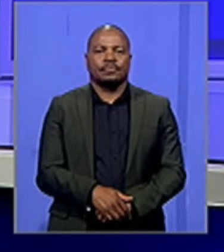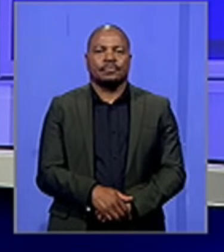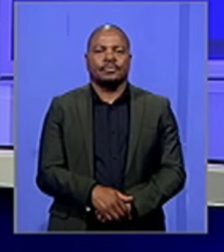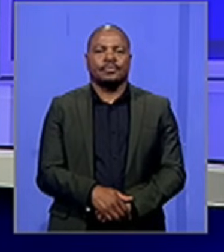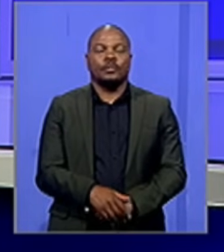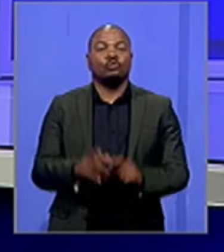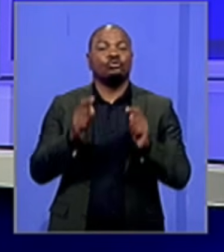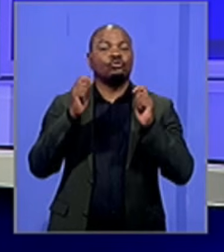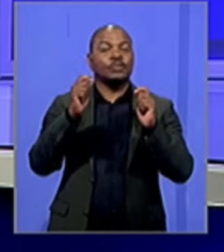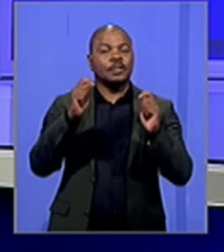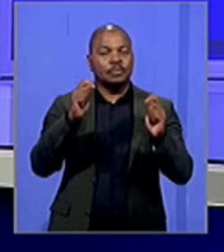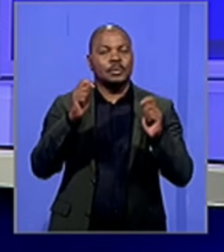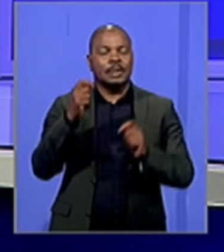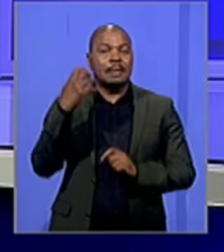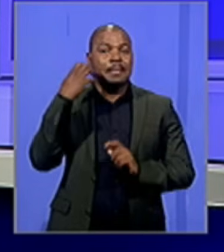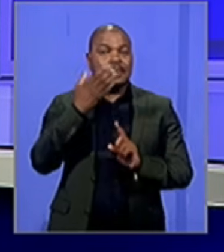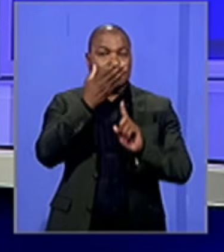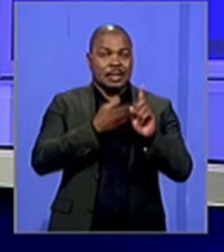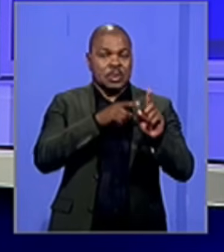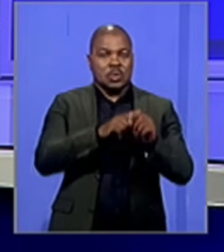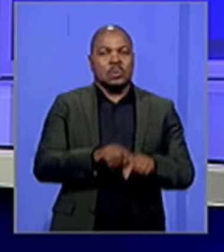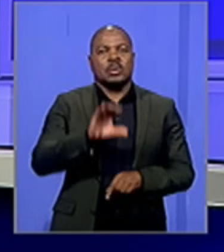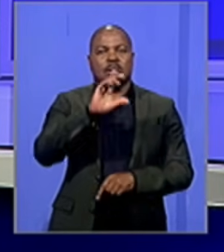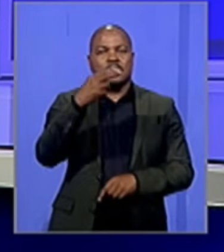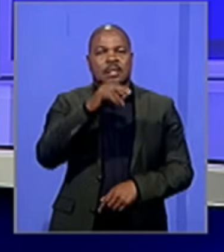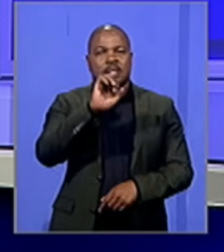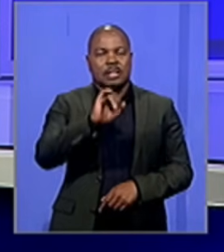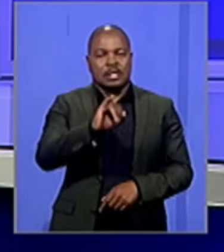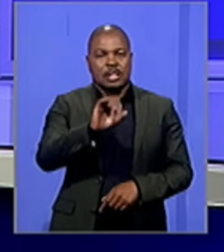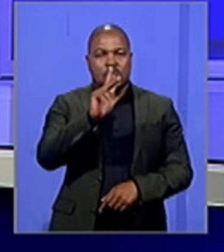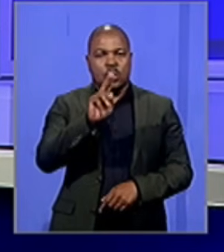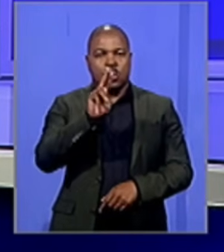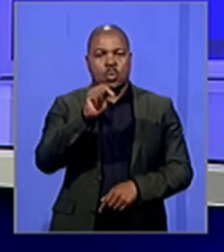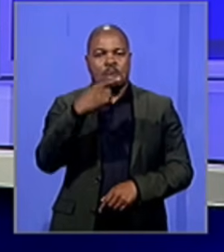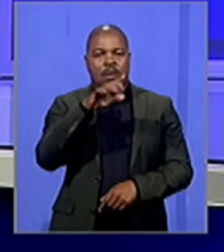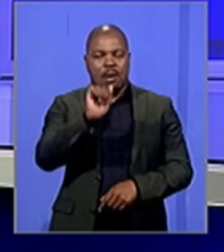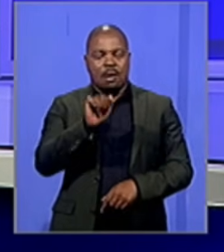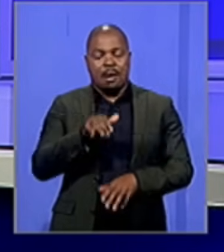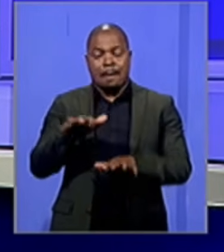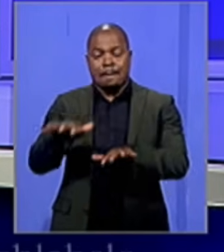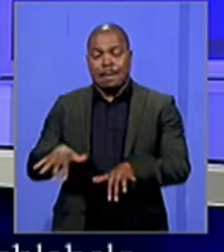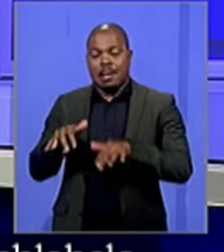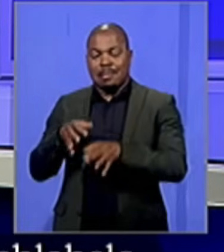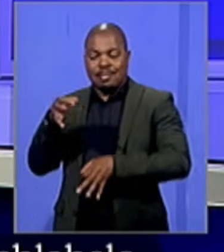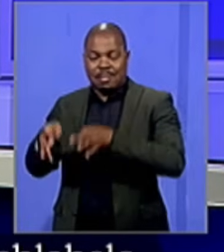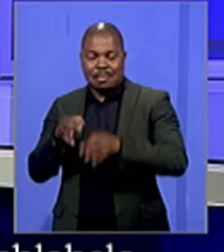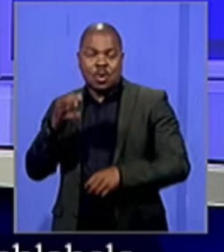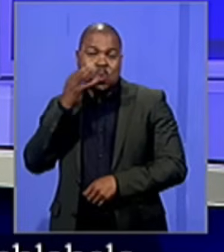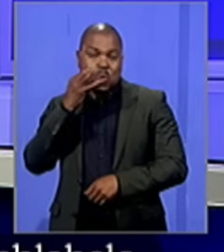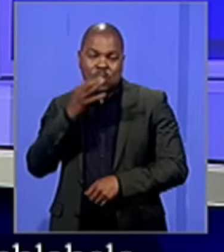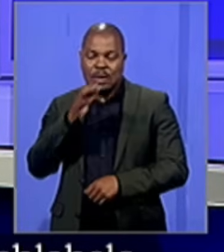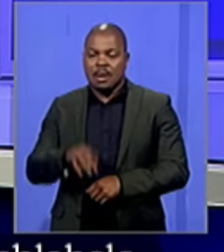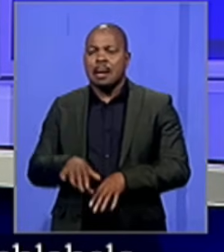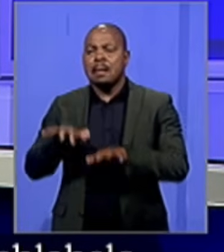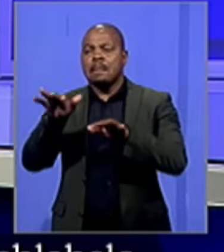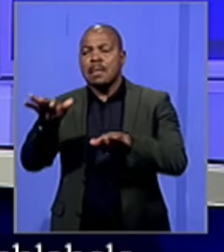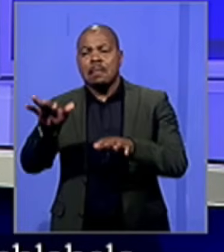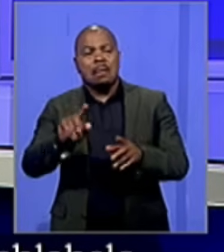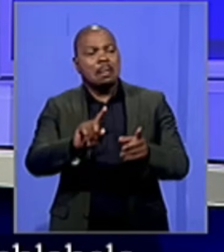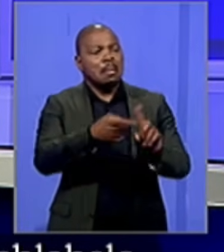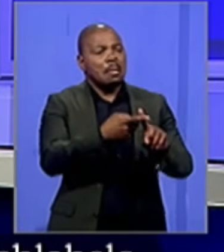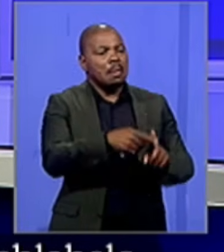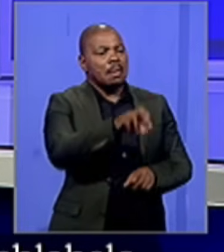Tona ya dinamelwa Sindisiwe Shikunga o hlalošeditše palamente ka fao boramolao ba jelago batšwa sehlabelo